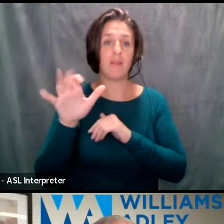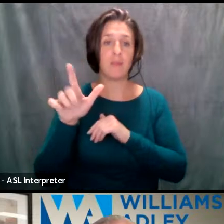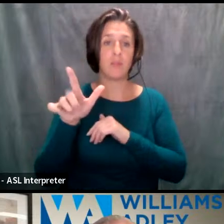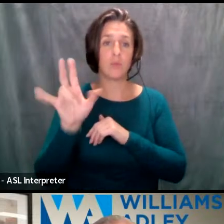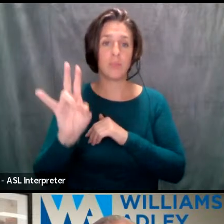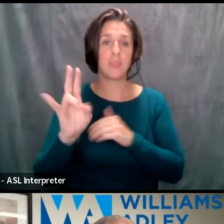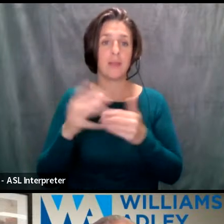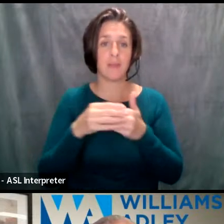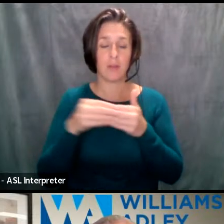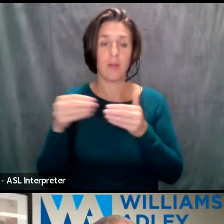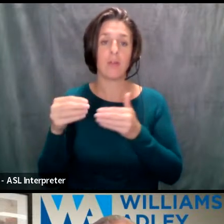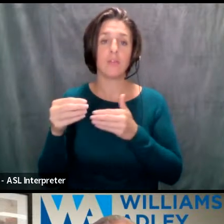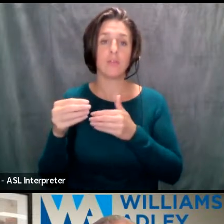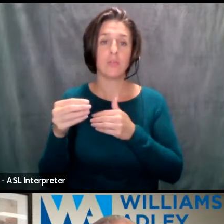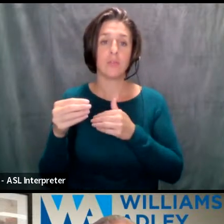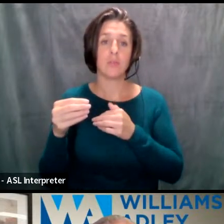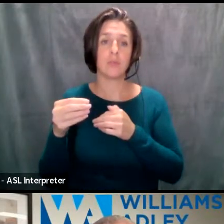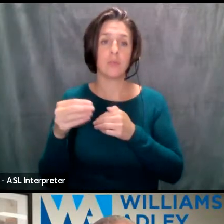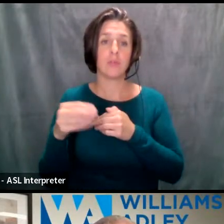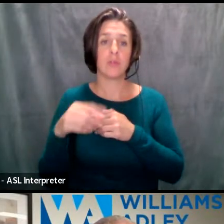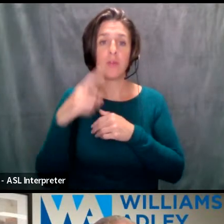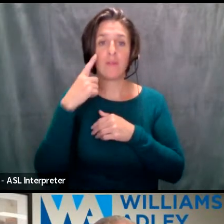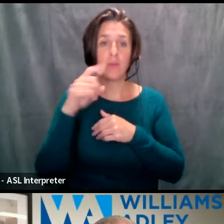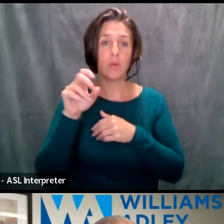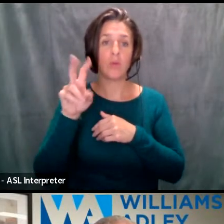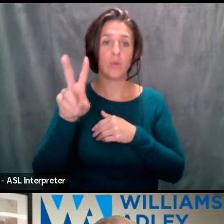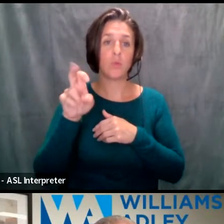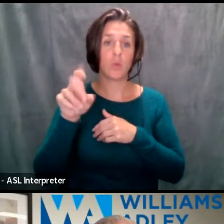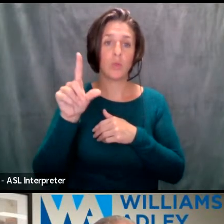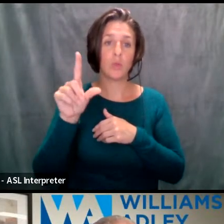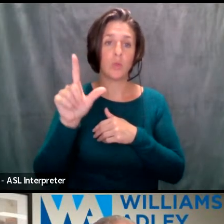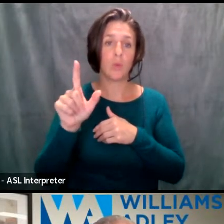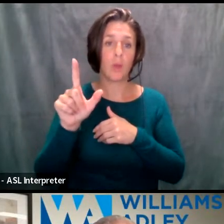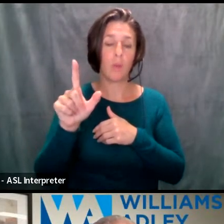$154,527 for 221 workdays.